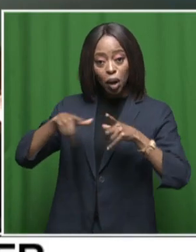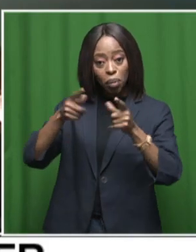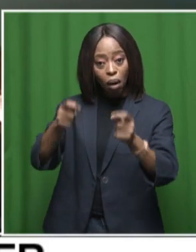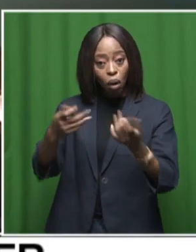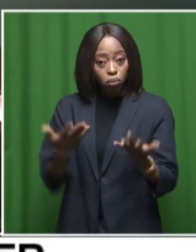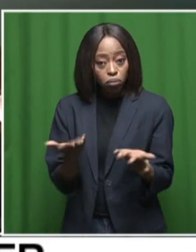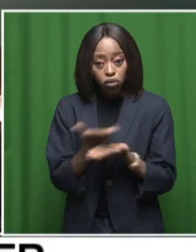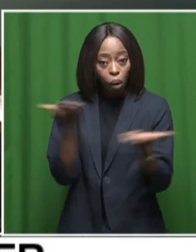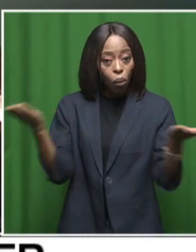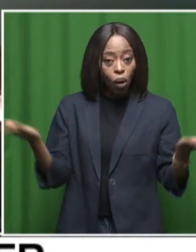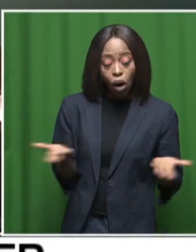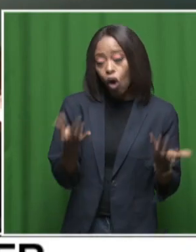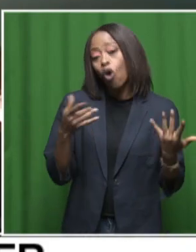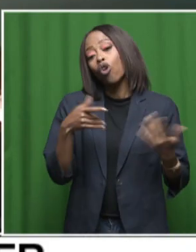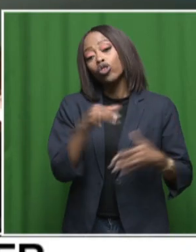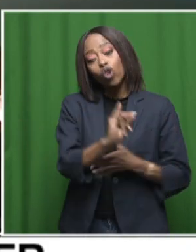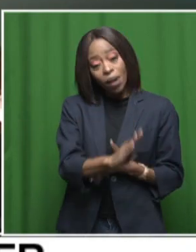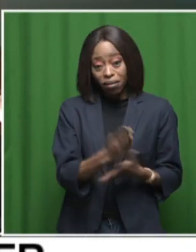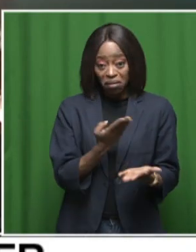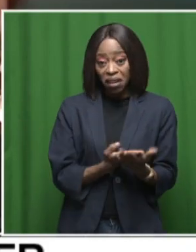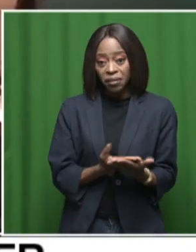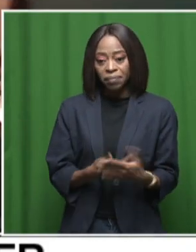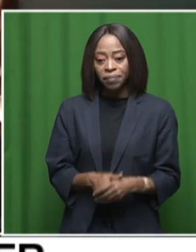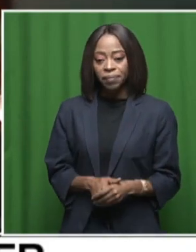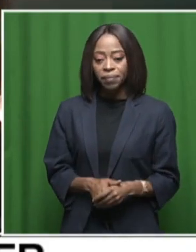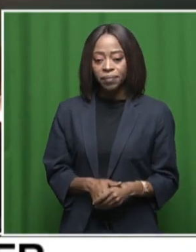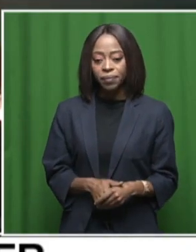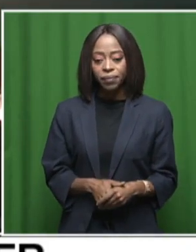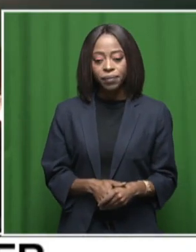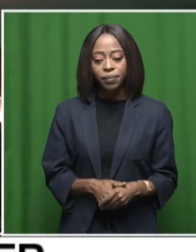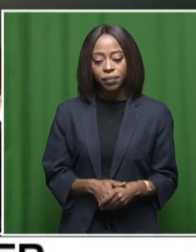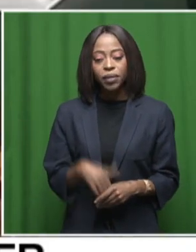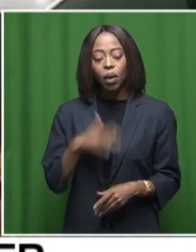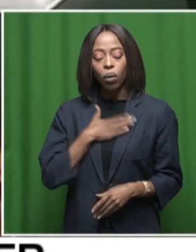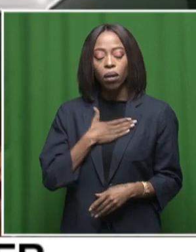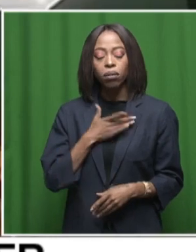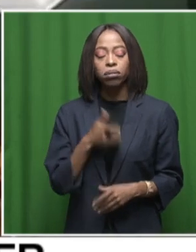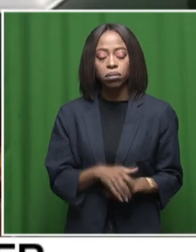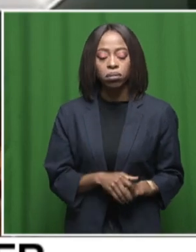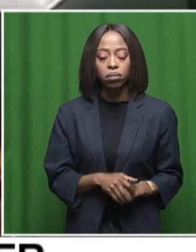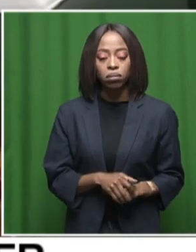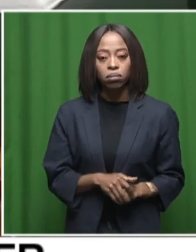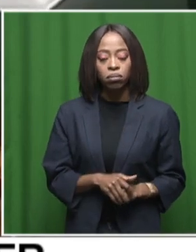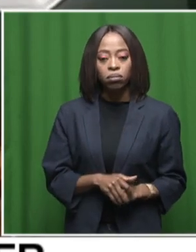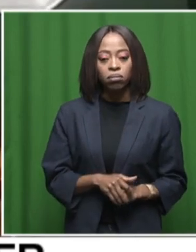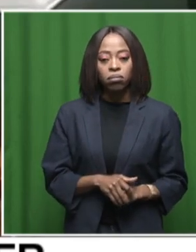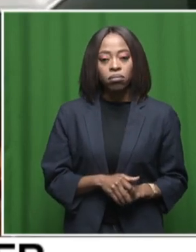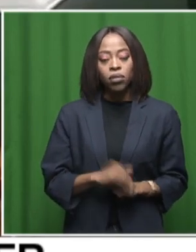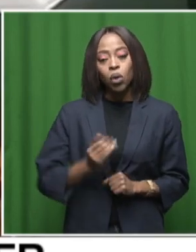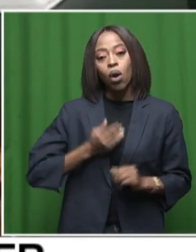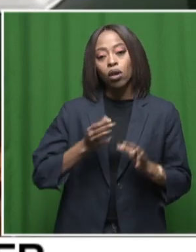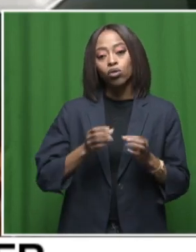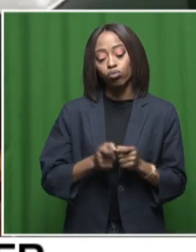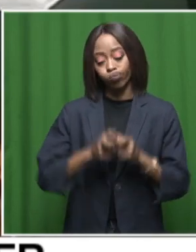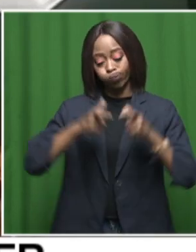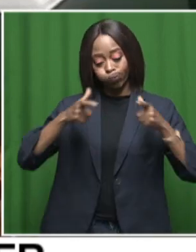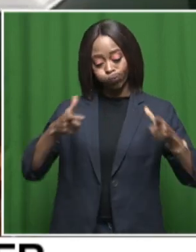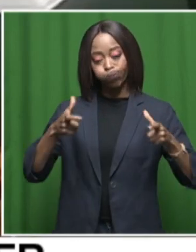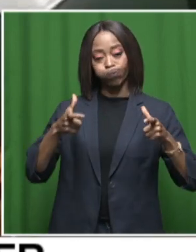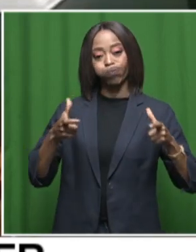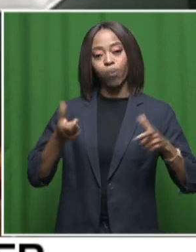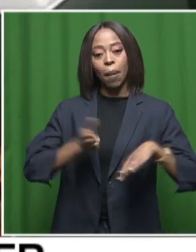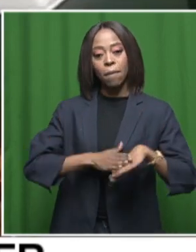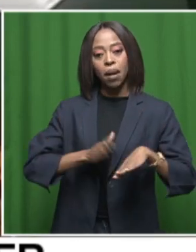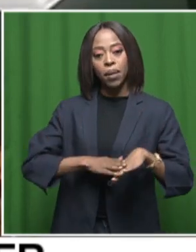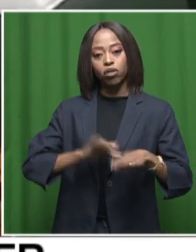Town, elsewhere, or in Johannesburg? Oh, we would love, I think we would love to extend our portfolio.